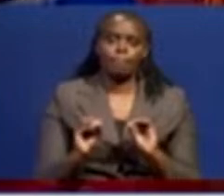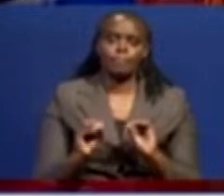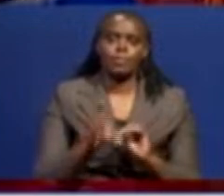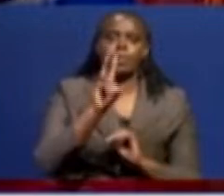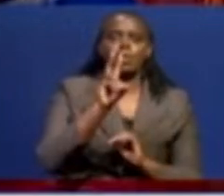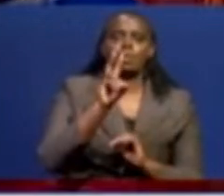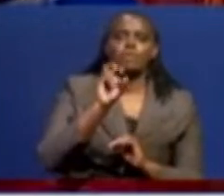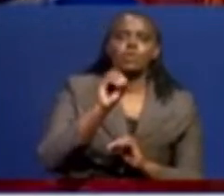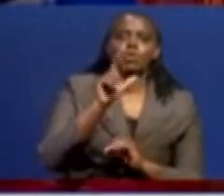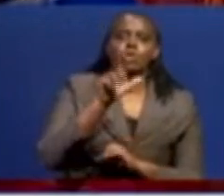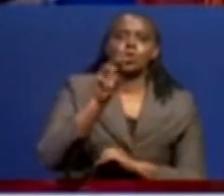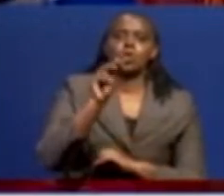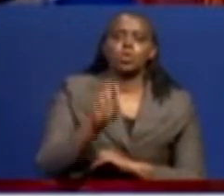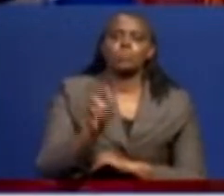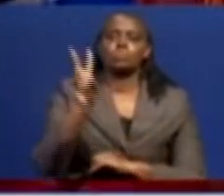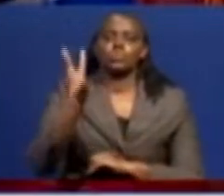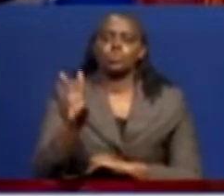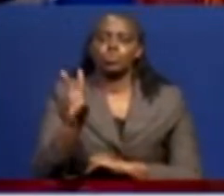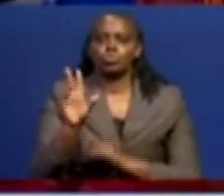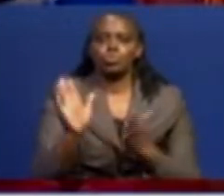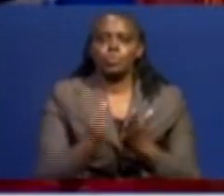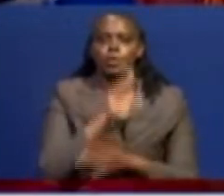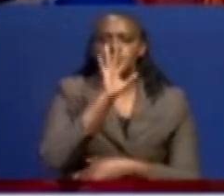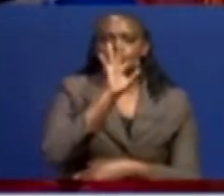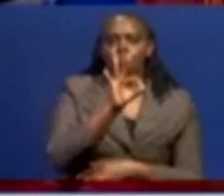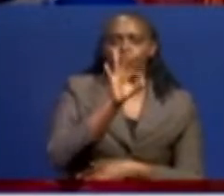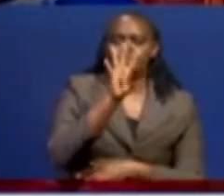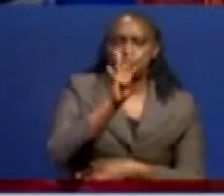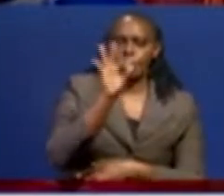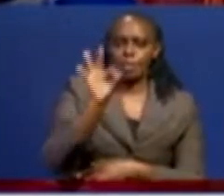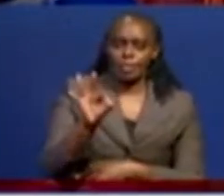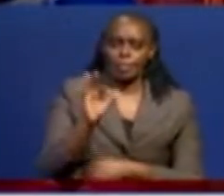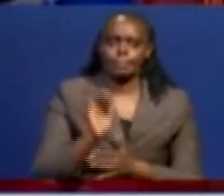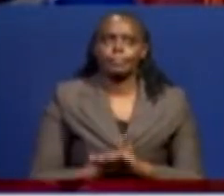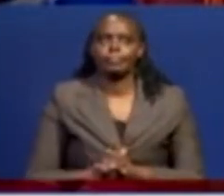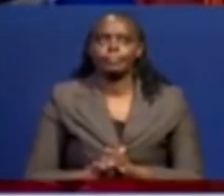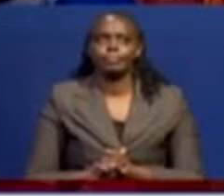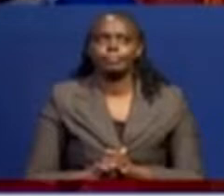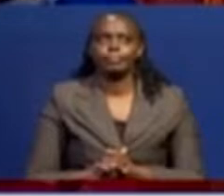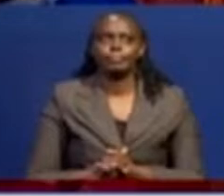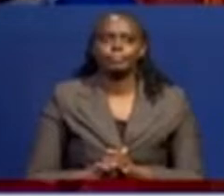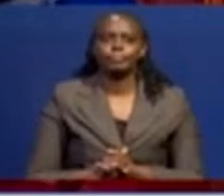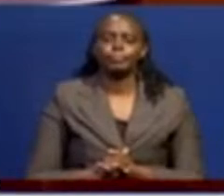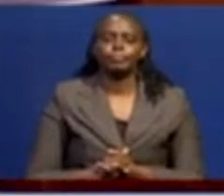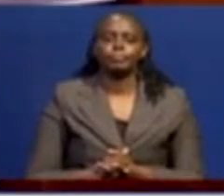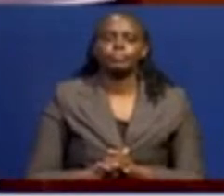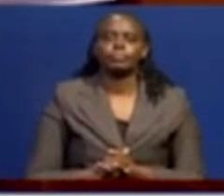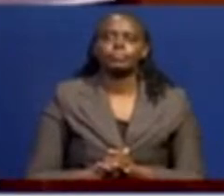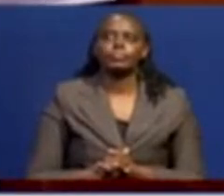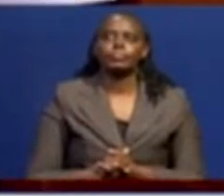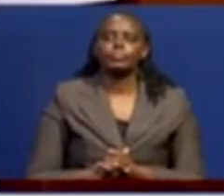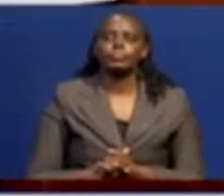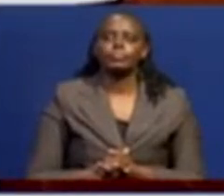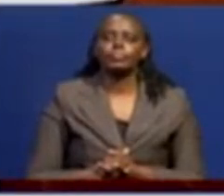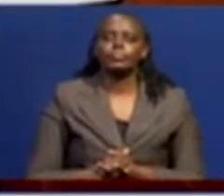with me to volume 2 at page 43 of that bundle.